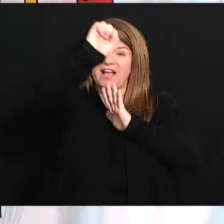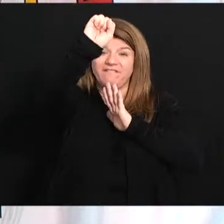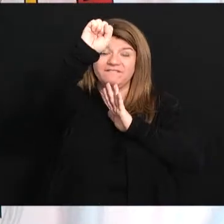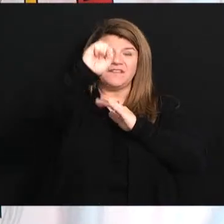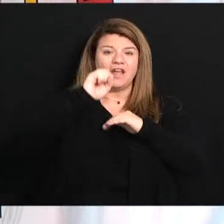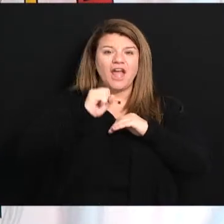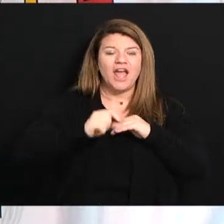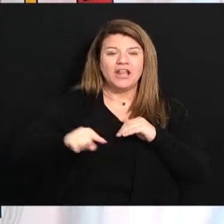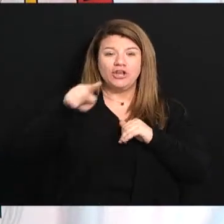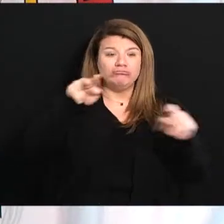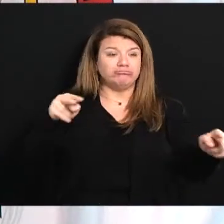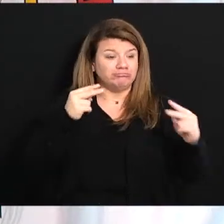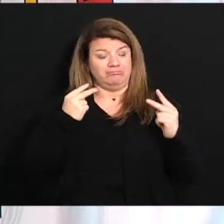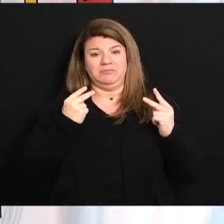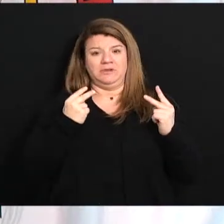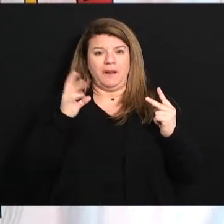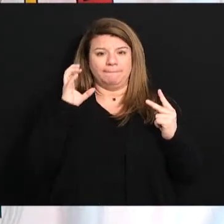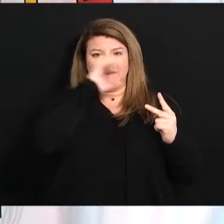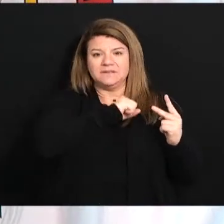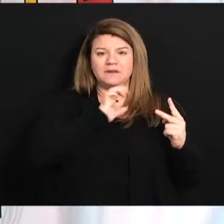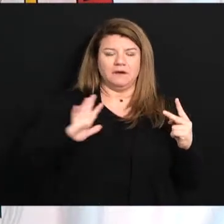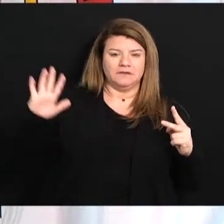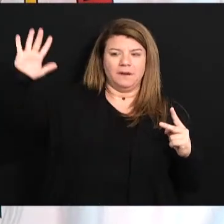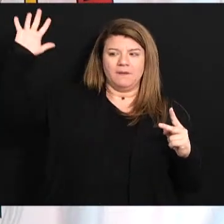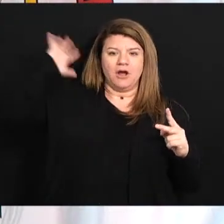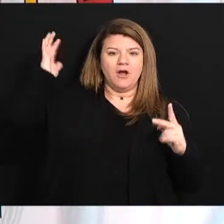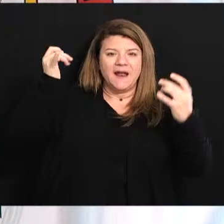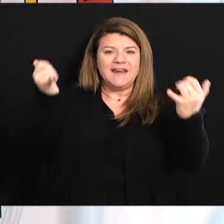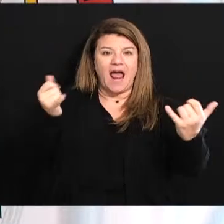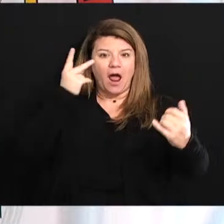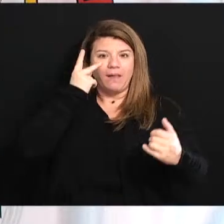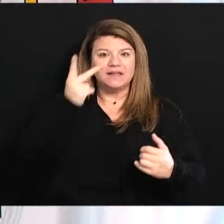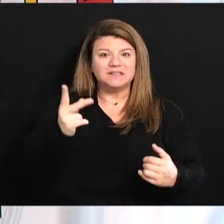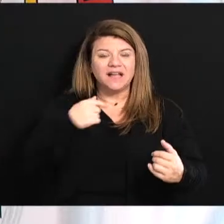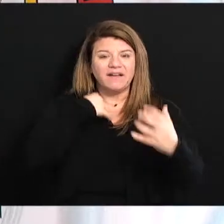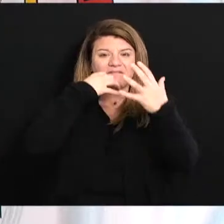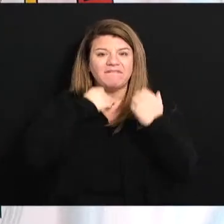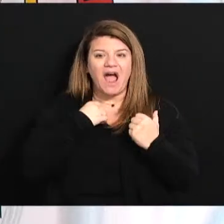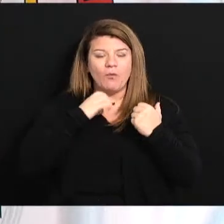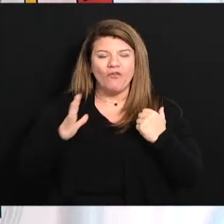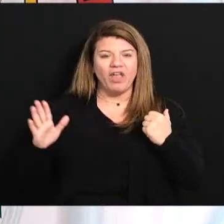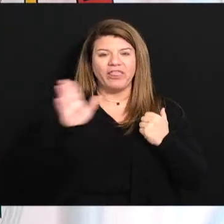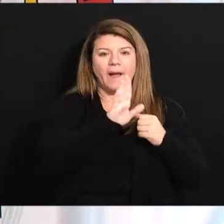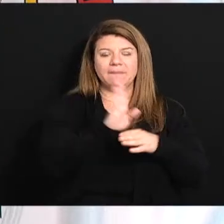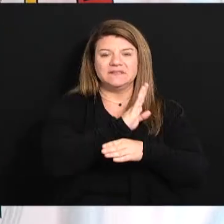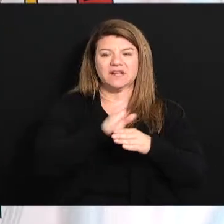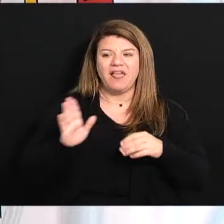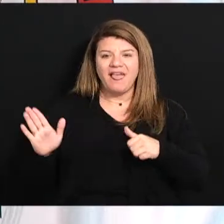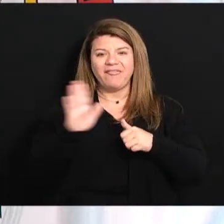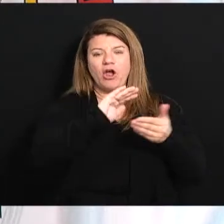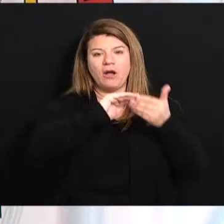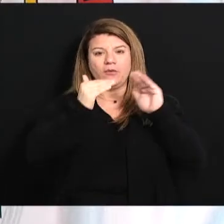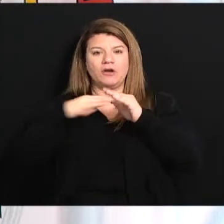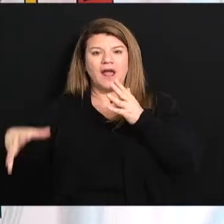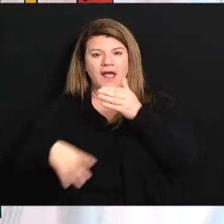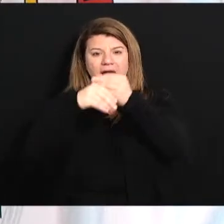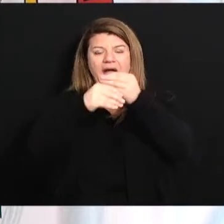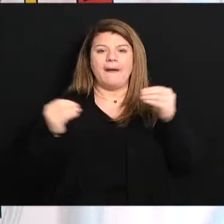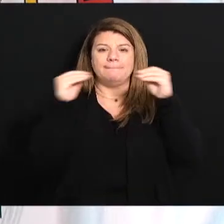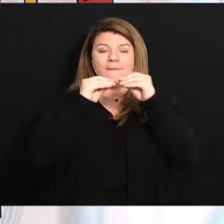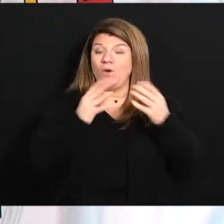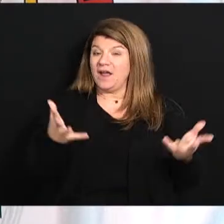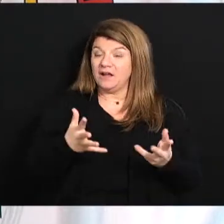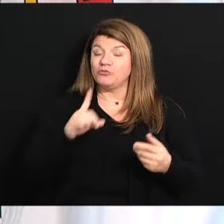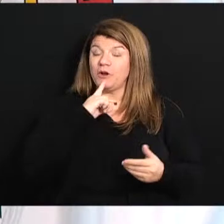missed. They see how valuable West Virginia can be to their businesses and their community and everything. And so it's